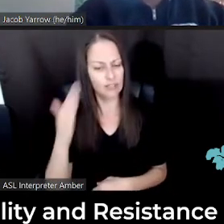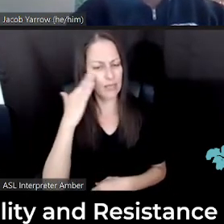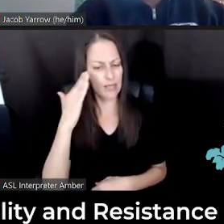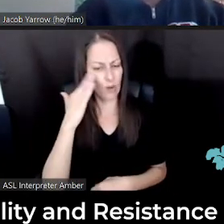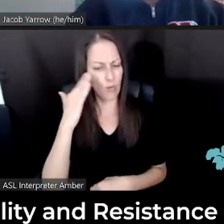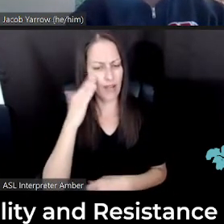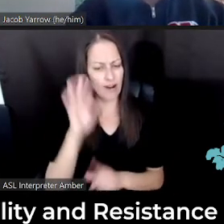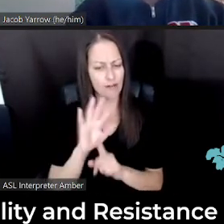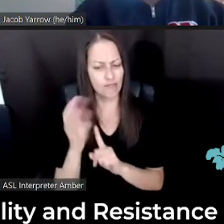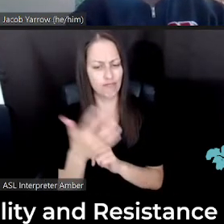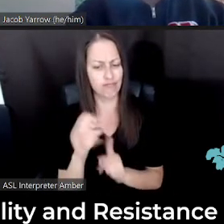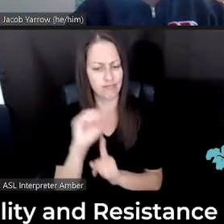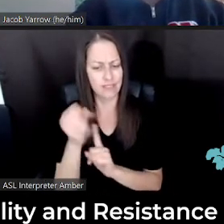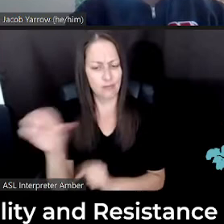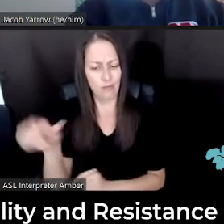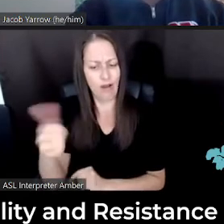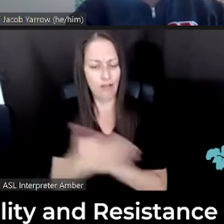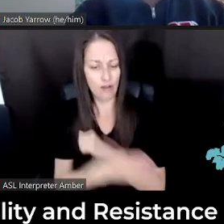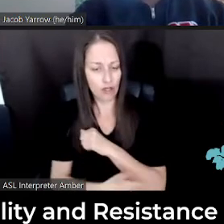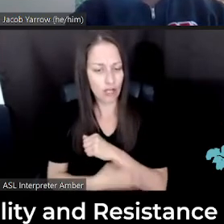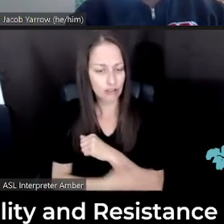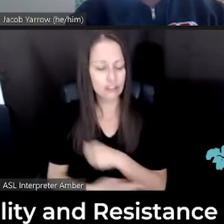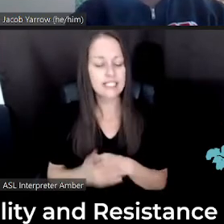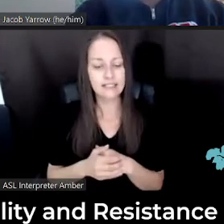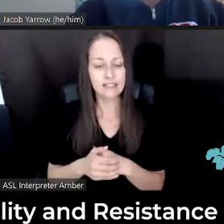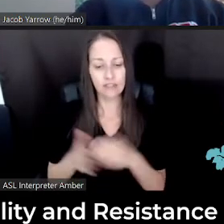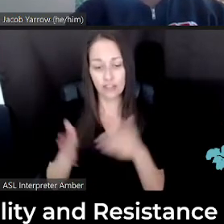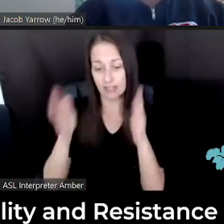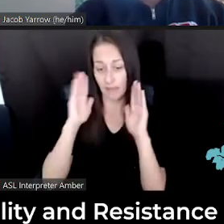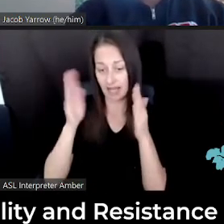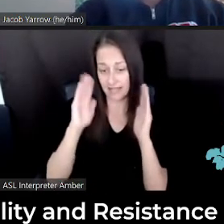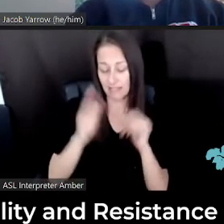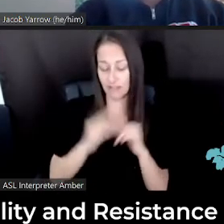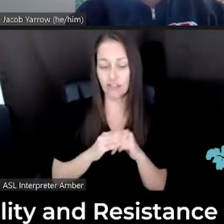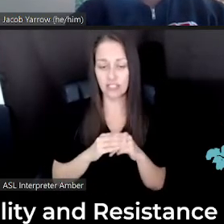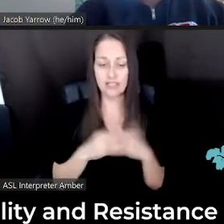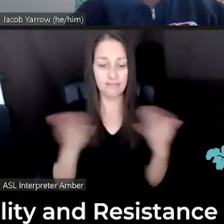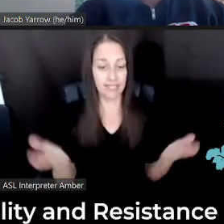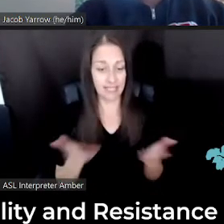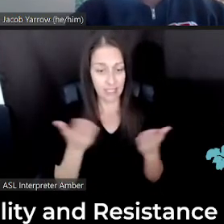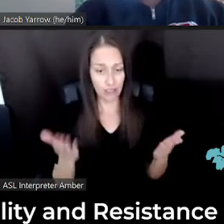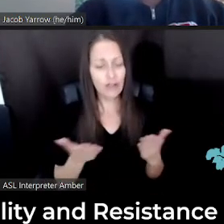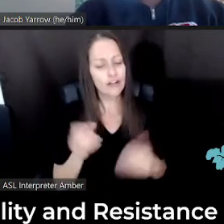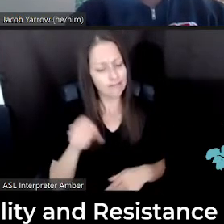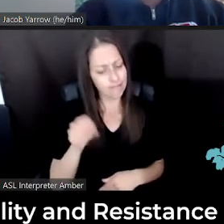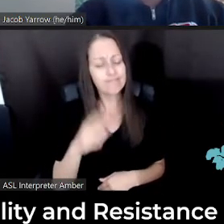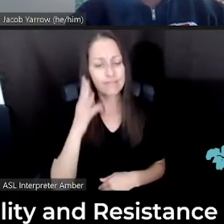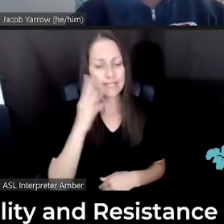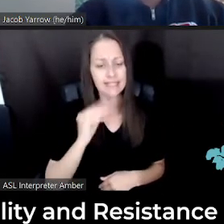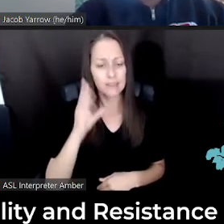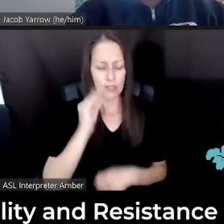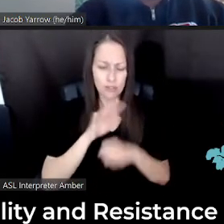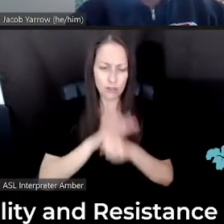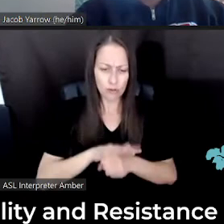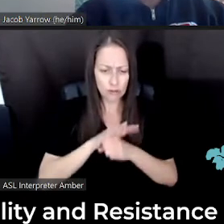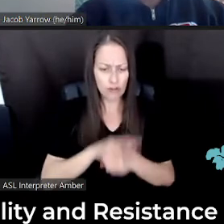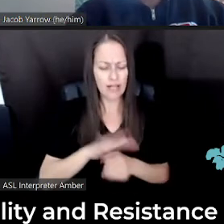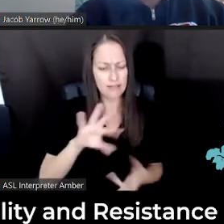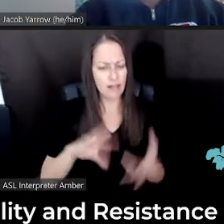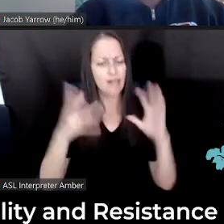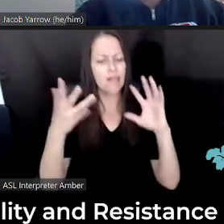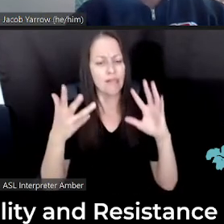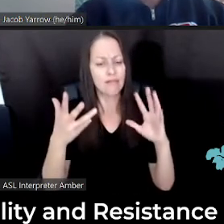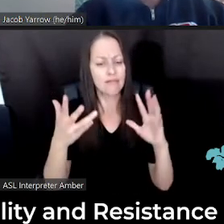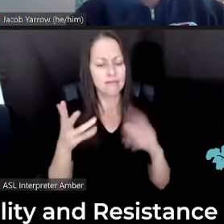countries and being attentive to how while we're undergoing our own stress and tumult that other countries